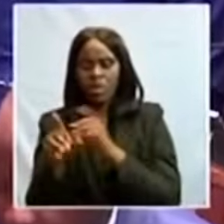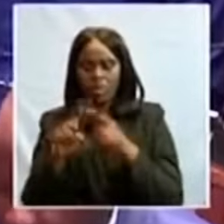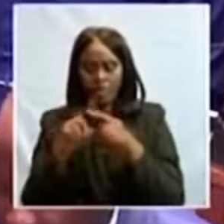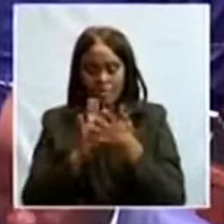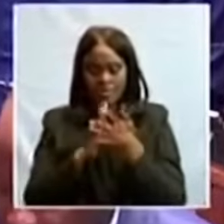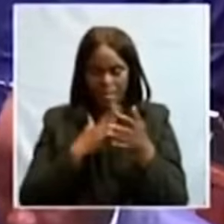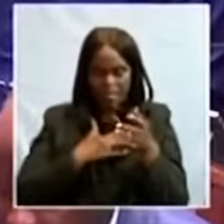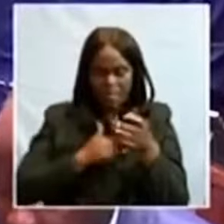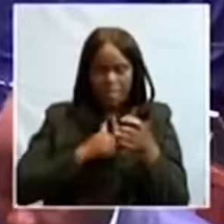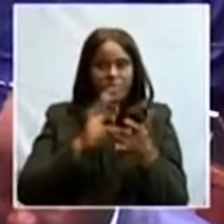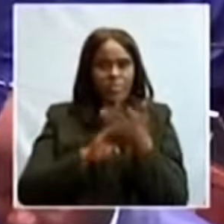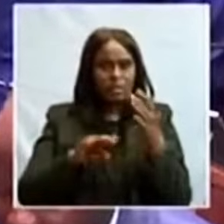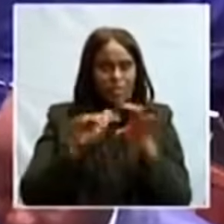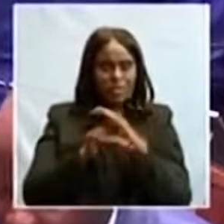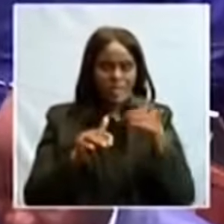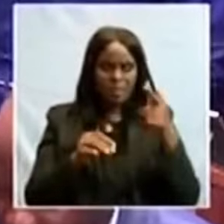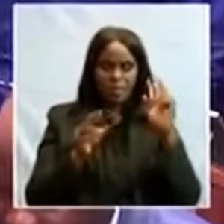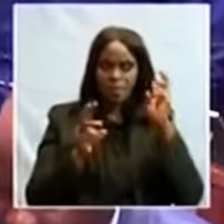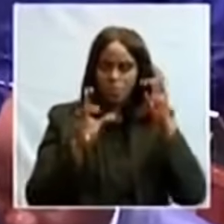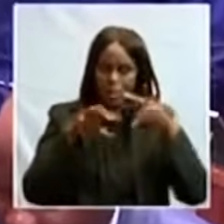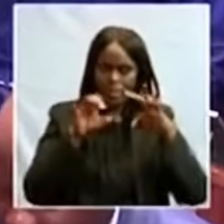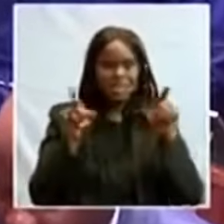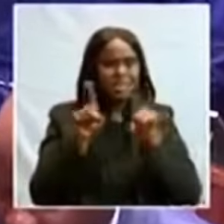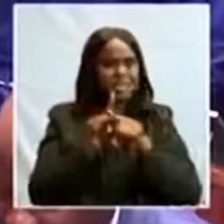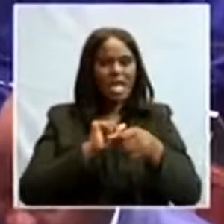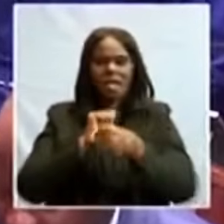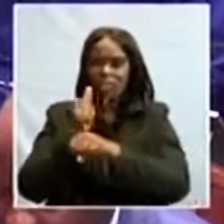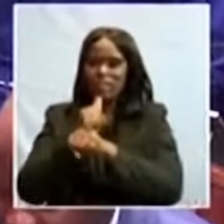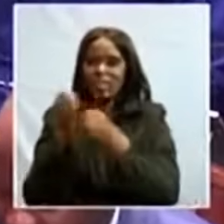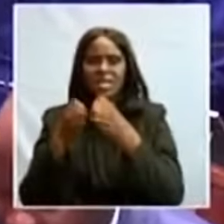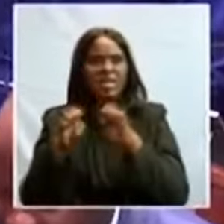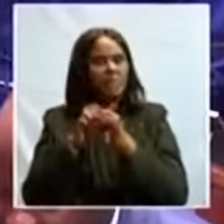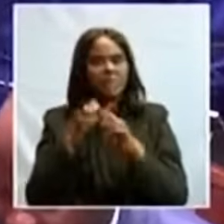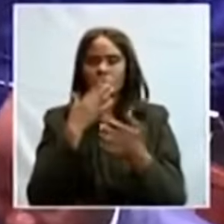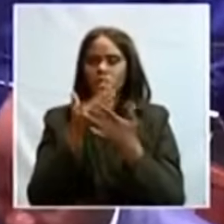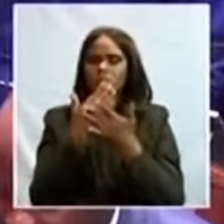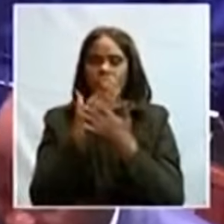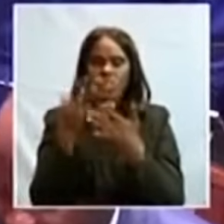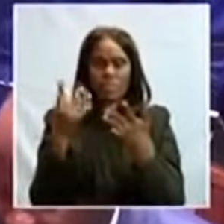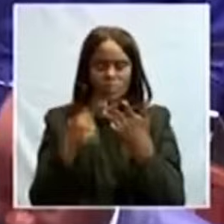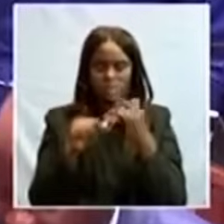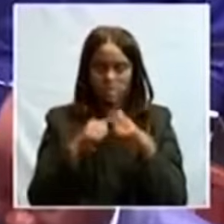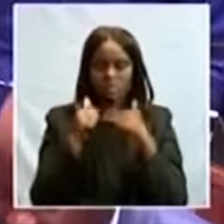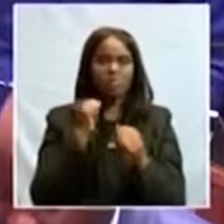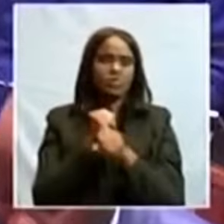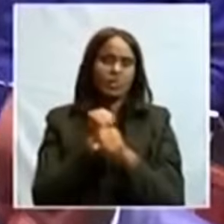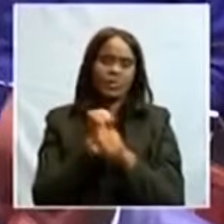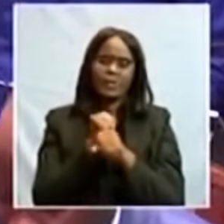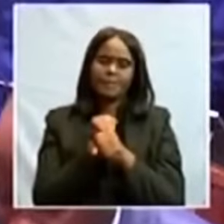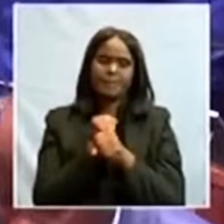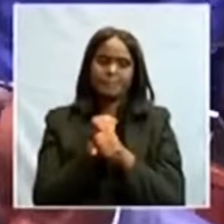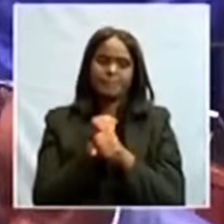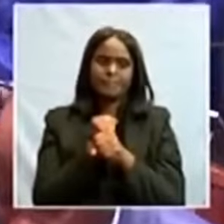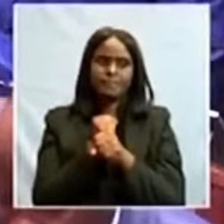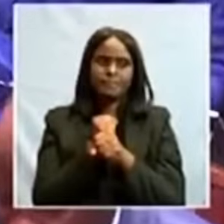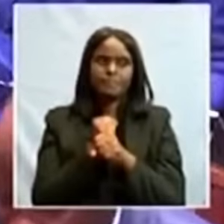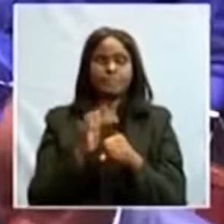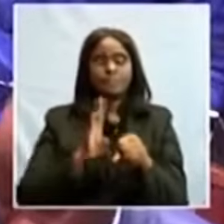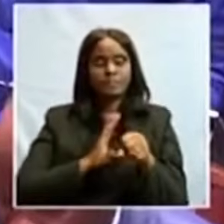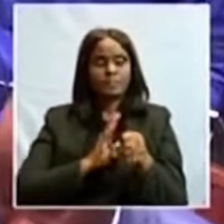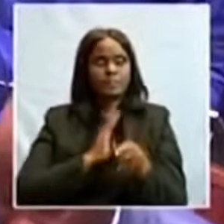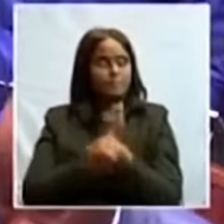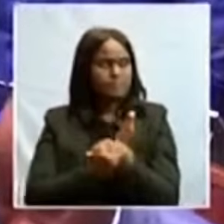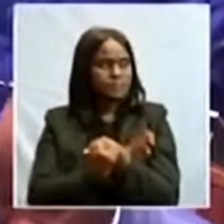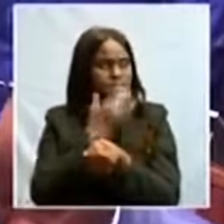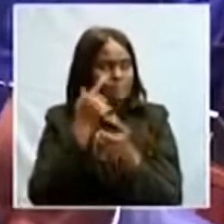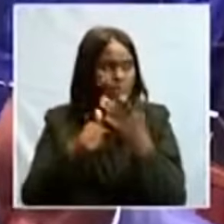believe that our colleagues on your left will continue criticizing even the good things that we are doing. Yeah. So Barbara Banda should also